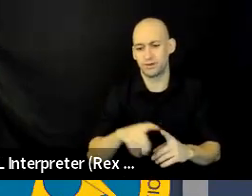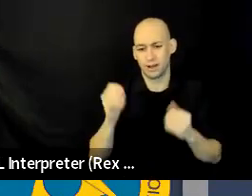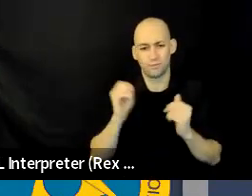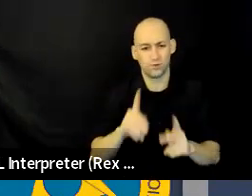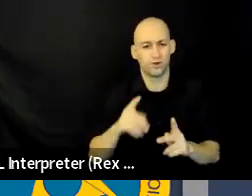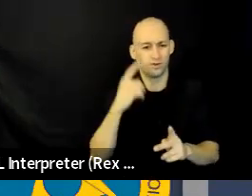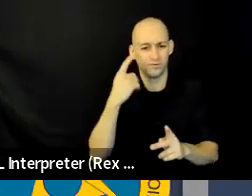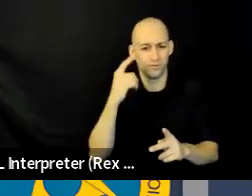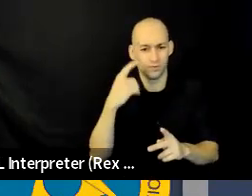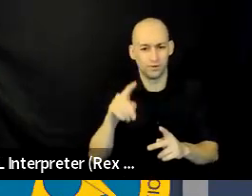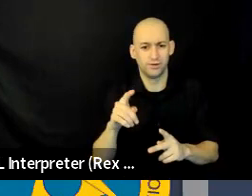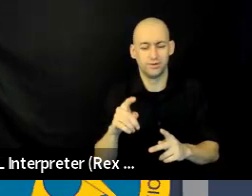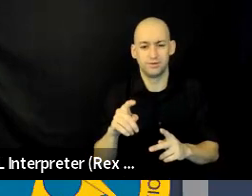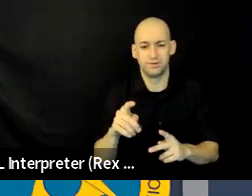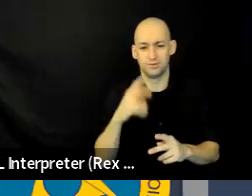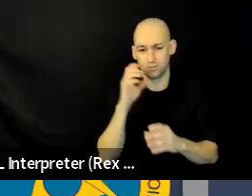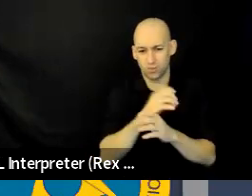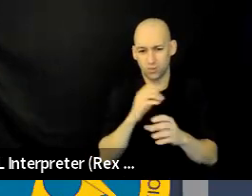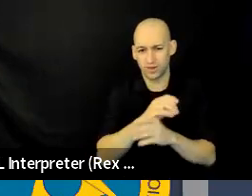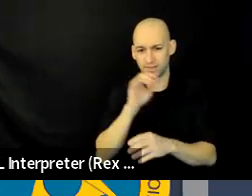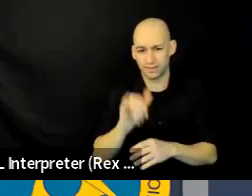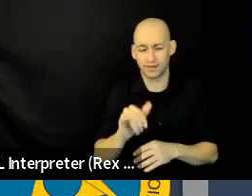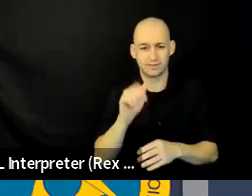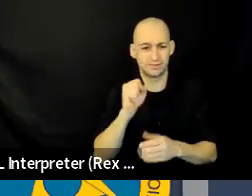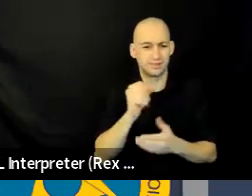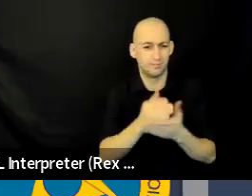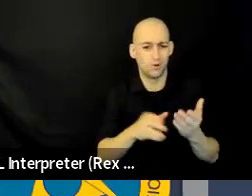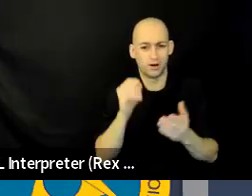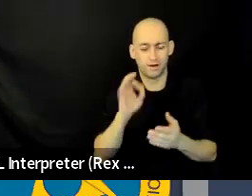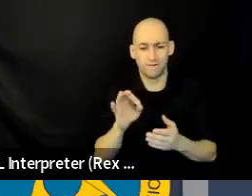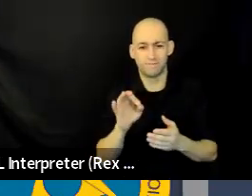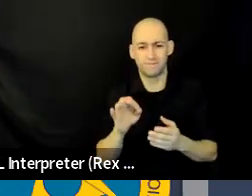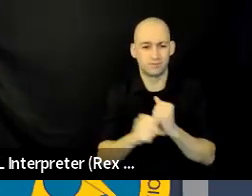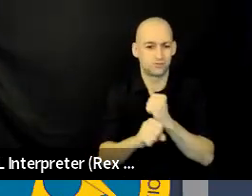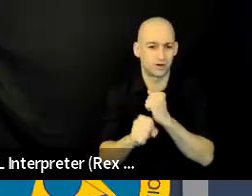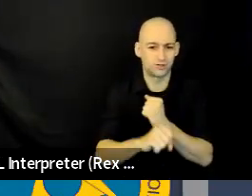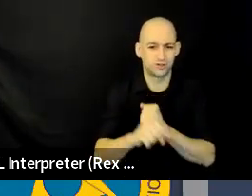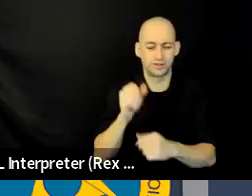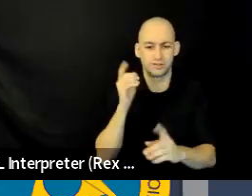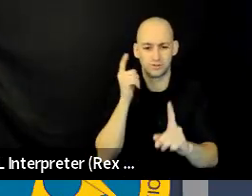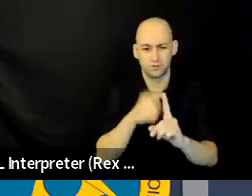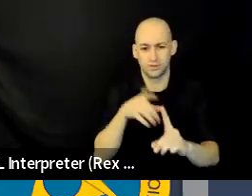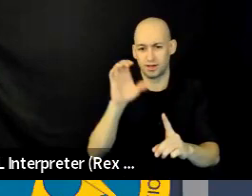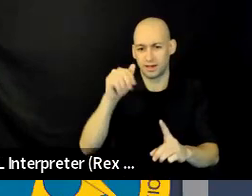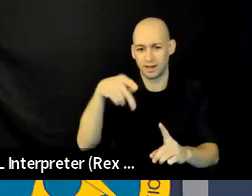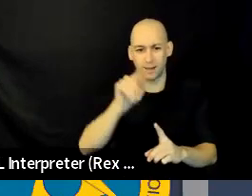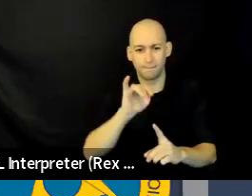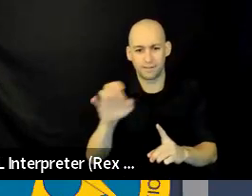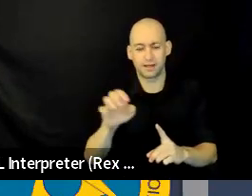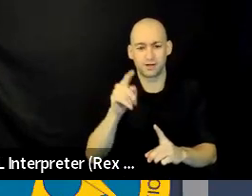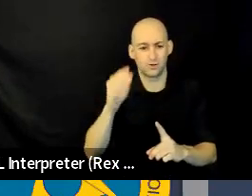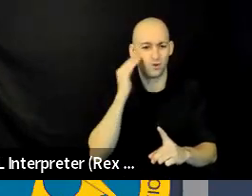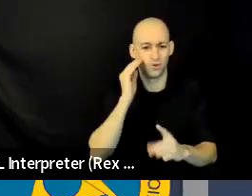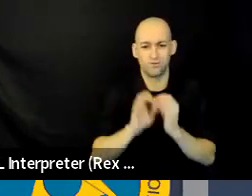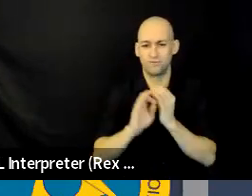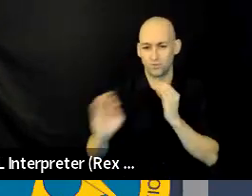to look at that as part of the strategy towards CAPDI, because as you know, freight is